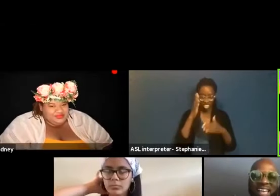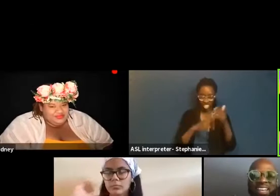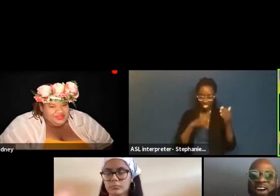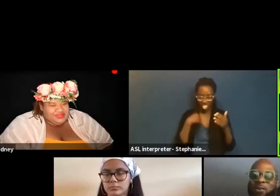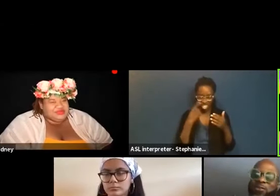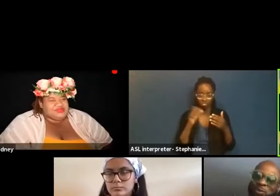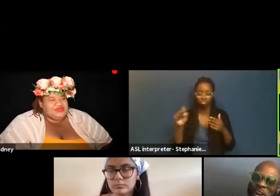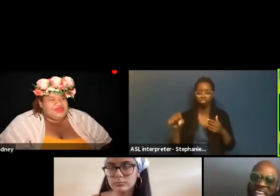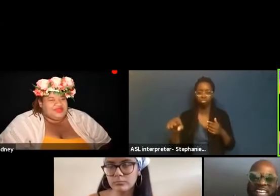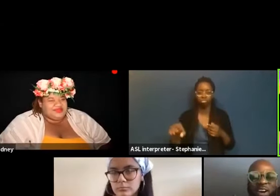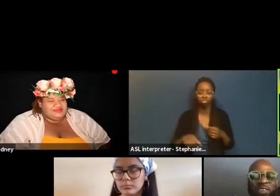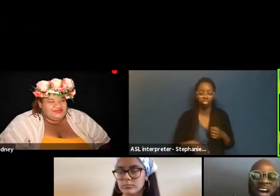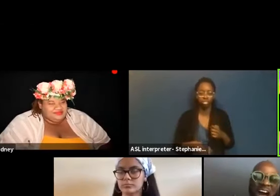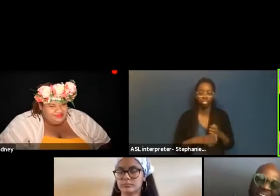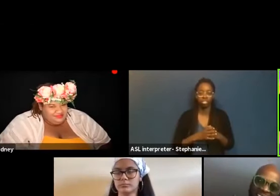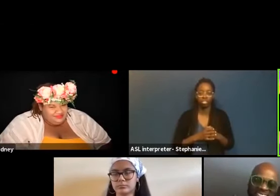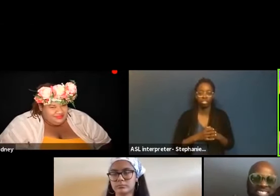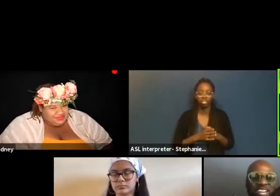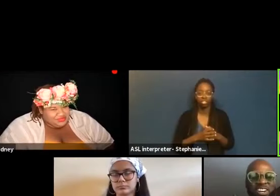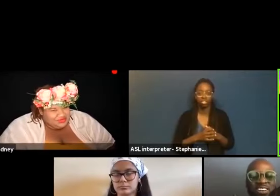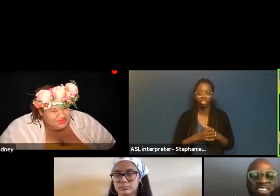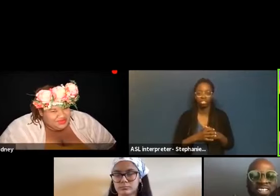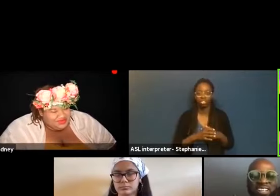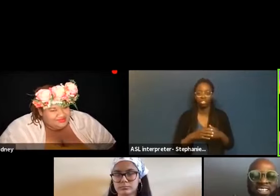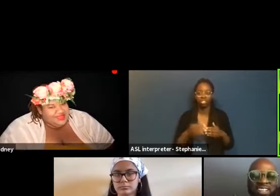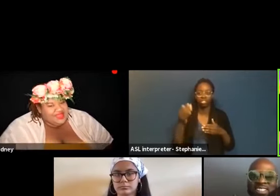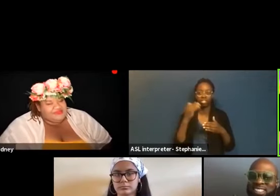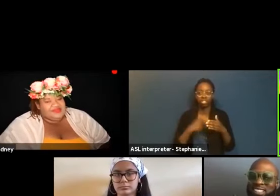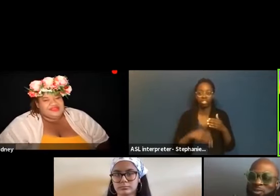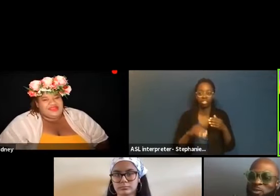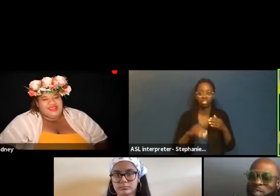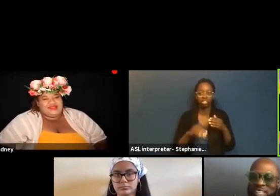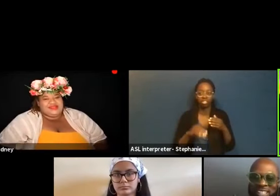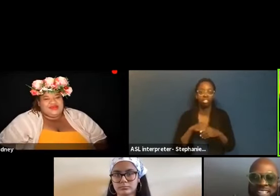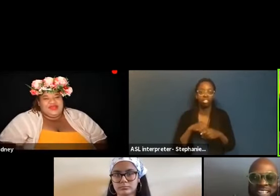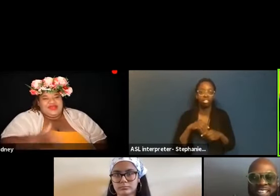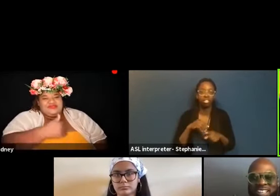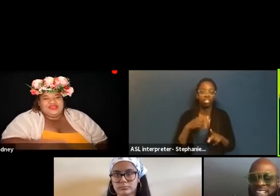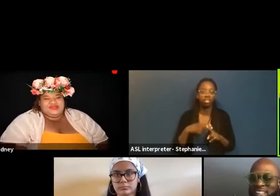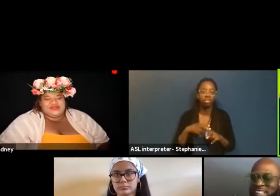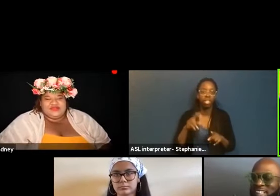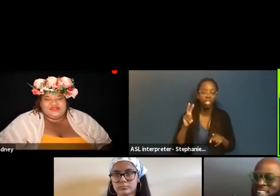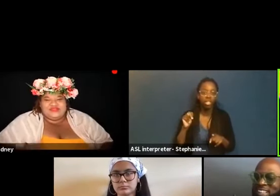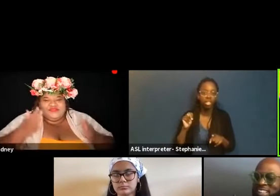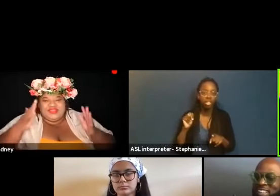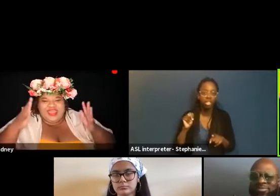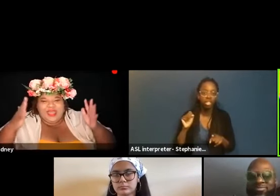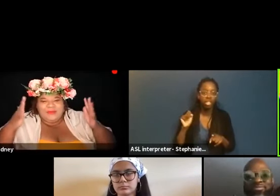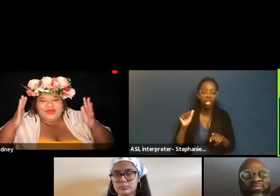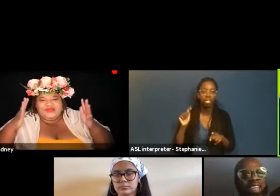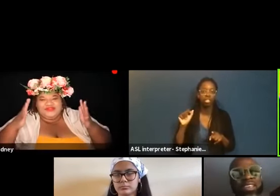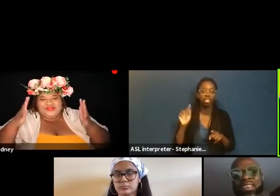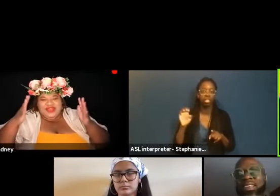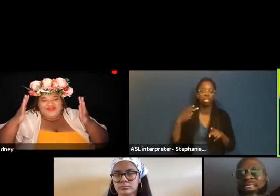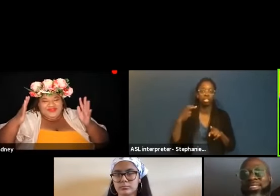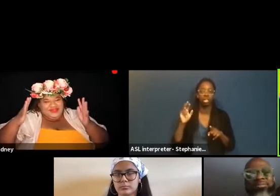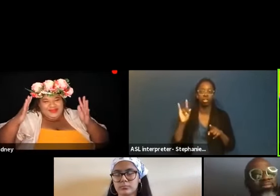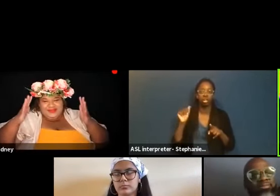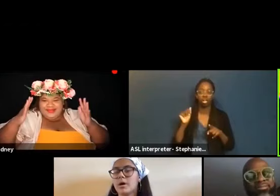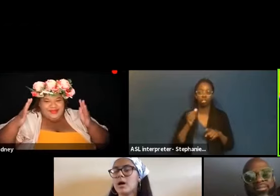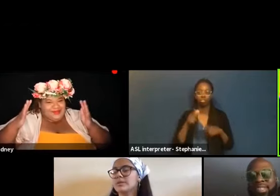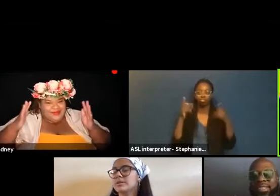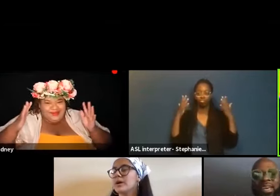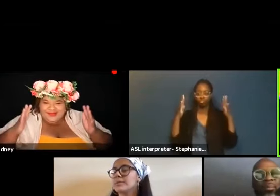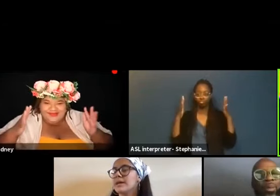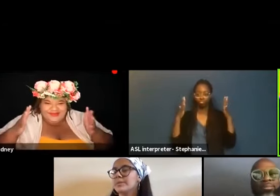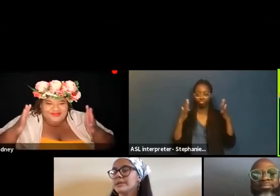poet. Through the screen. Afraid of heights, yo. Through the screen. I felt it. And so Forget them scores. Give it up for that poet from